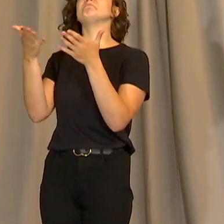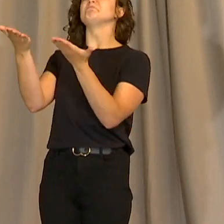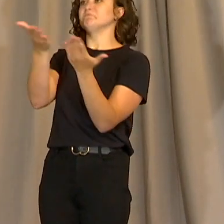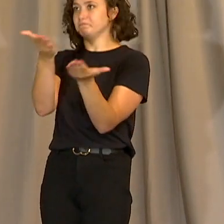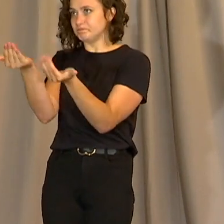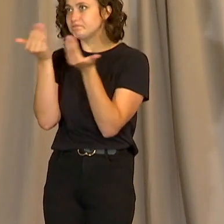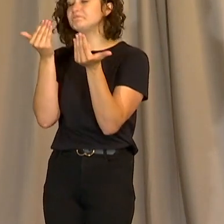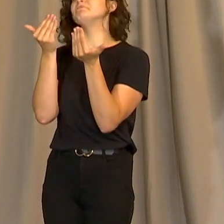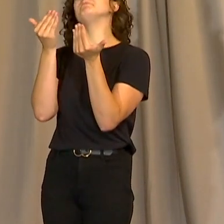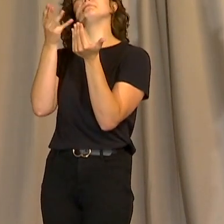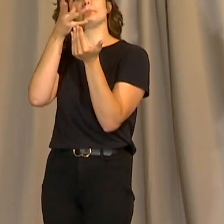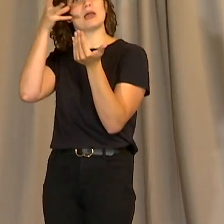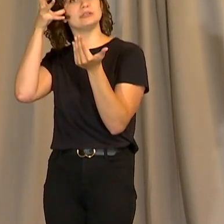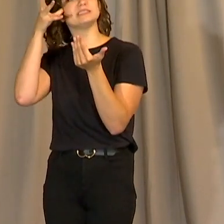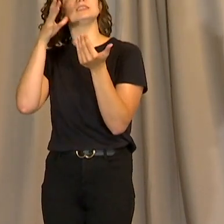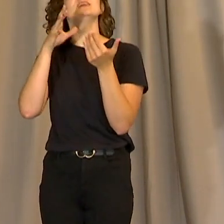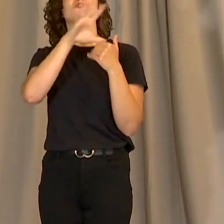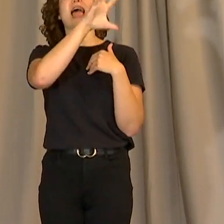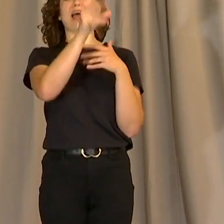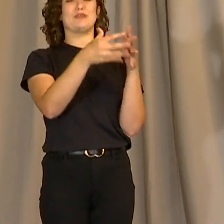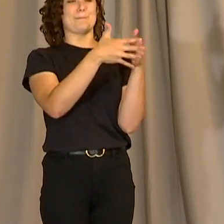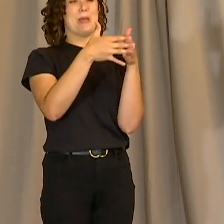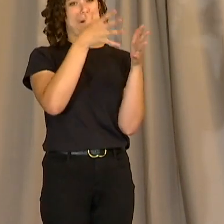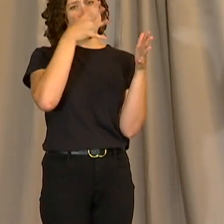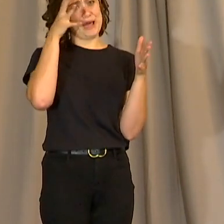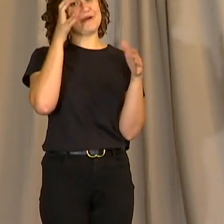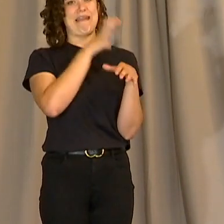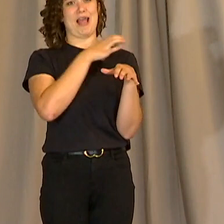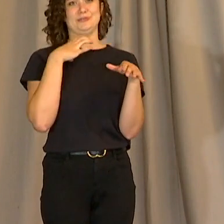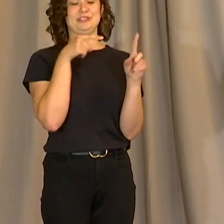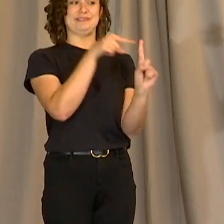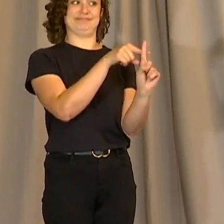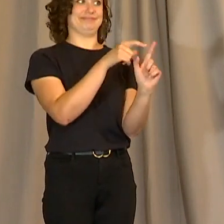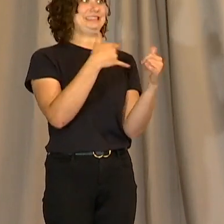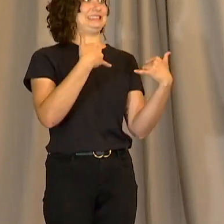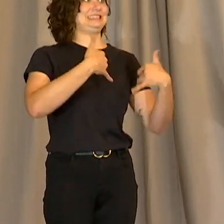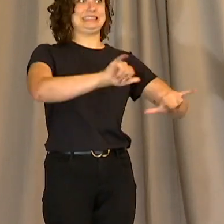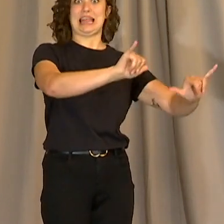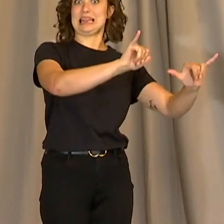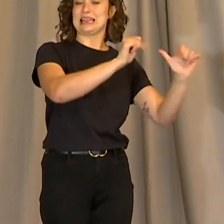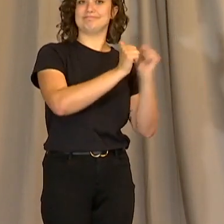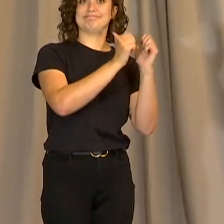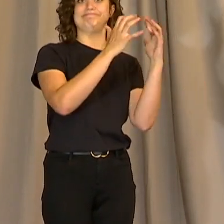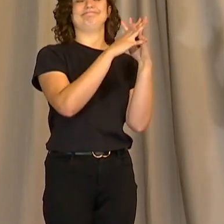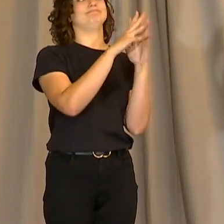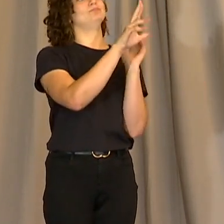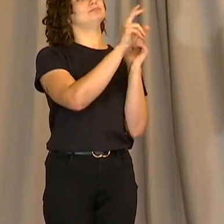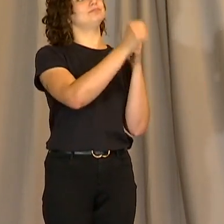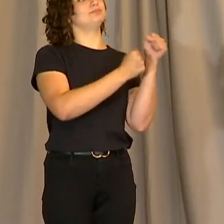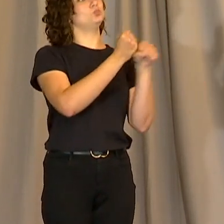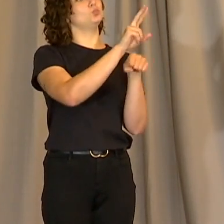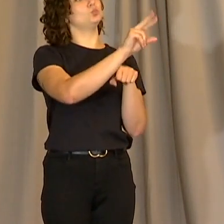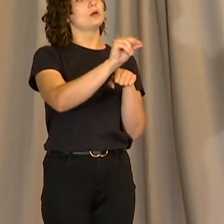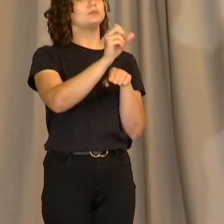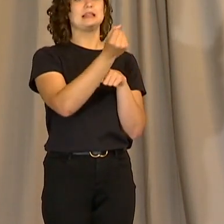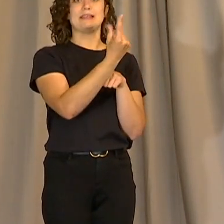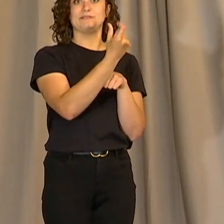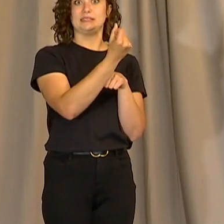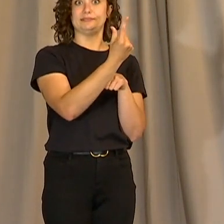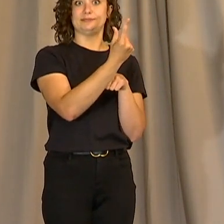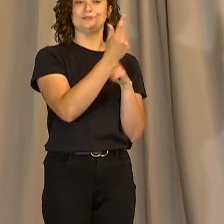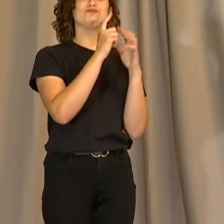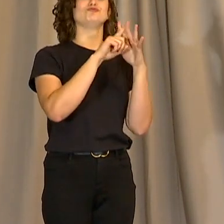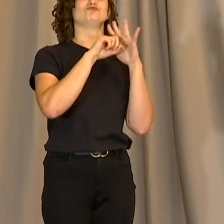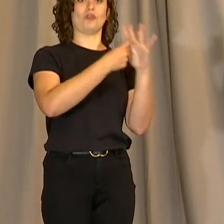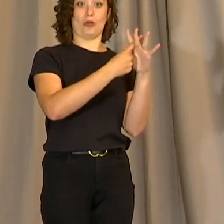African-American parent council that's still there today that started in 2011, that started Altadena Elementary and